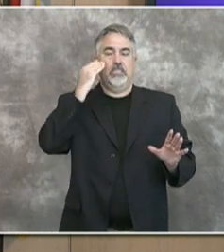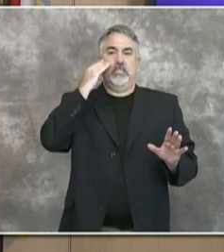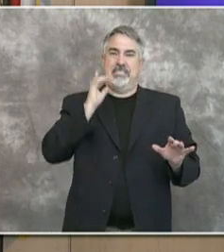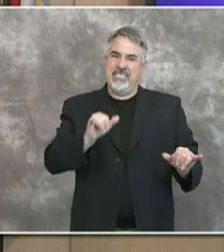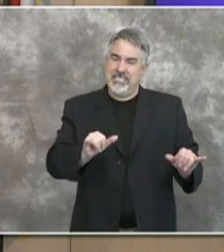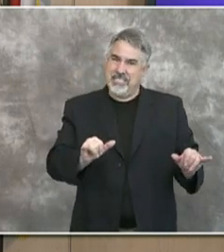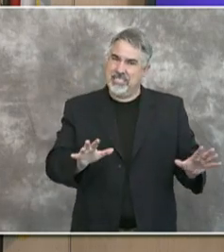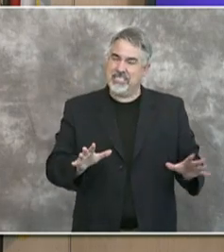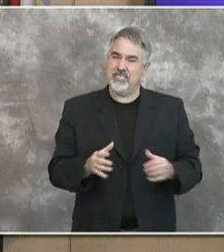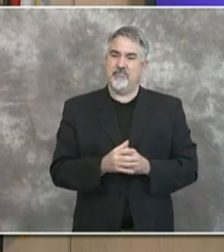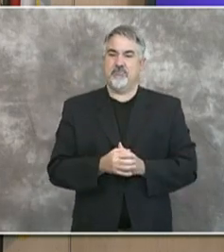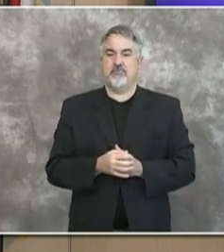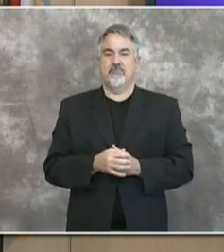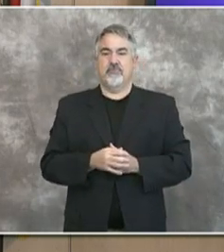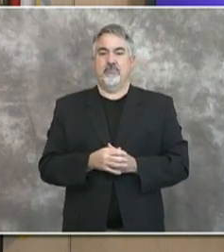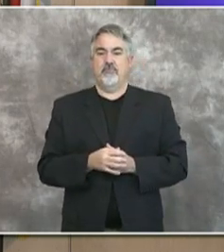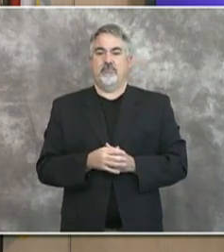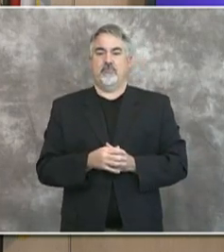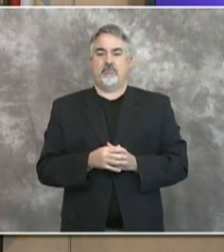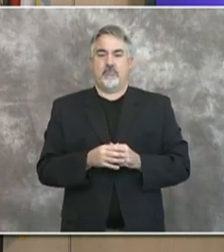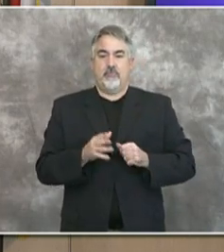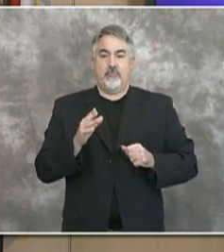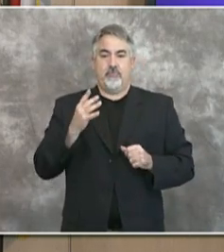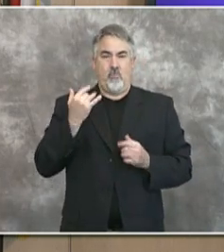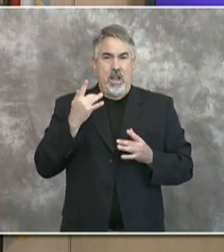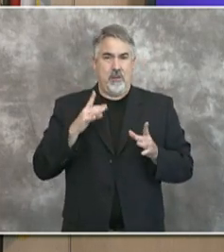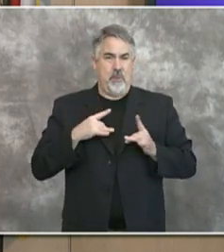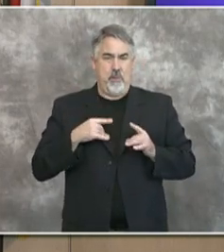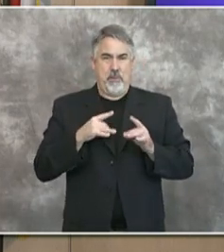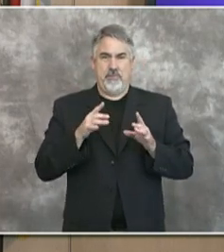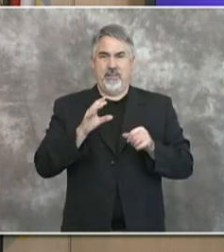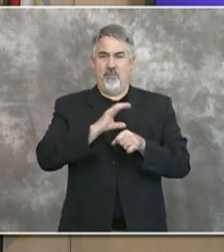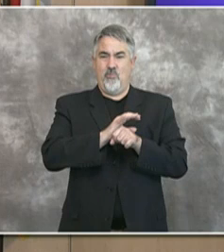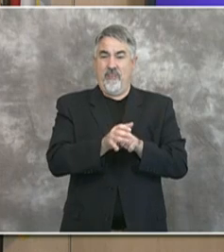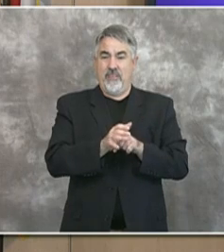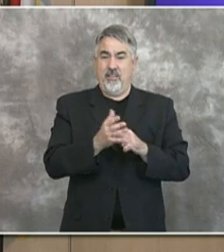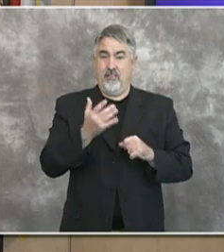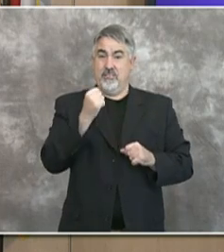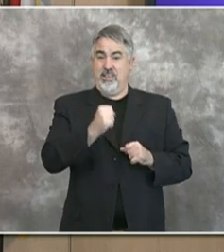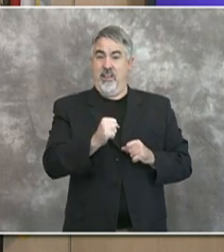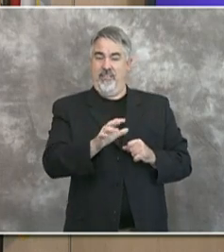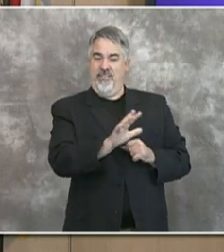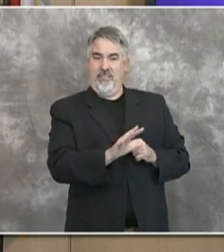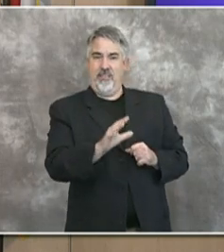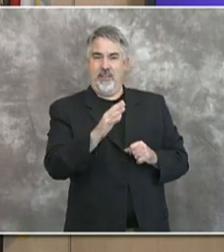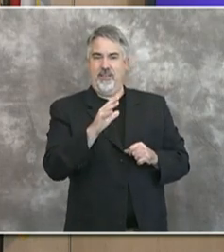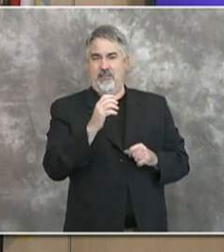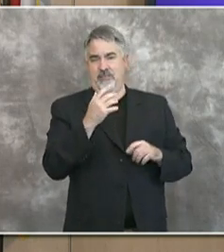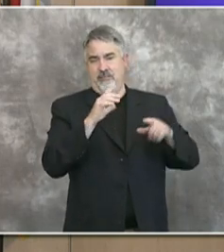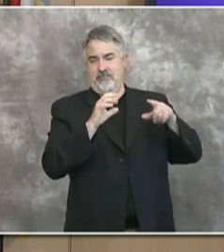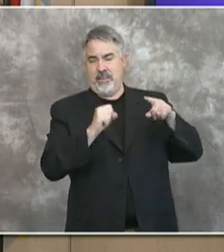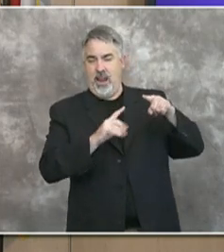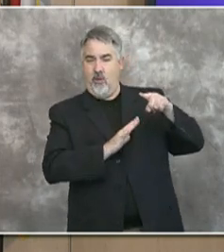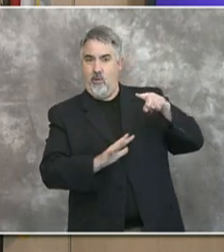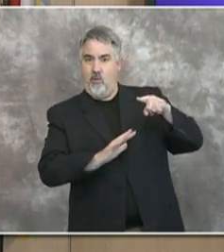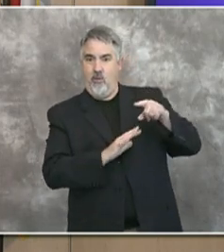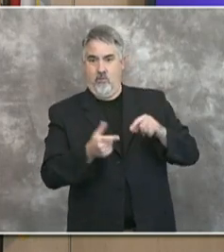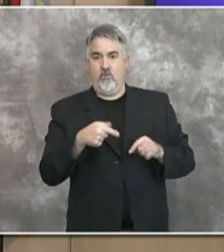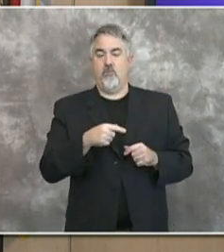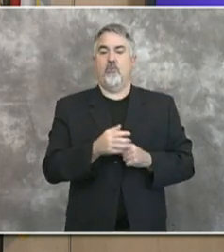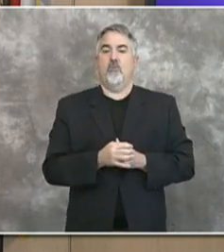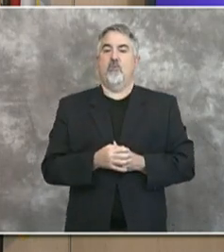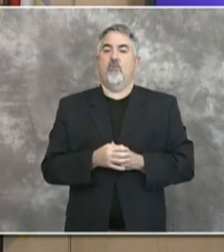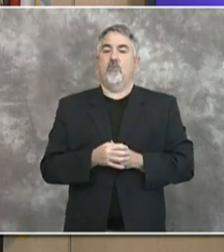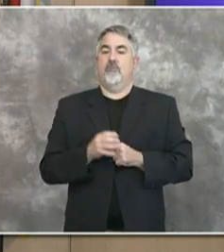why, there are so many cases in South County. We do know a small percentage is from people traveling